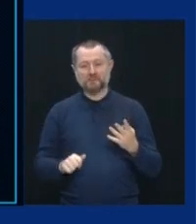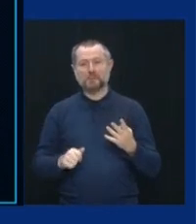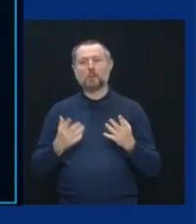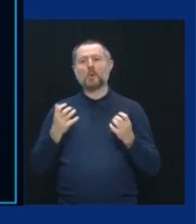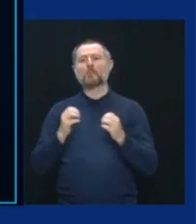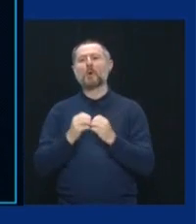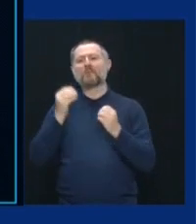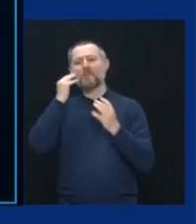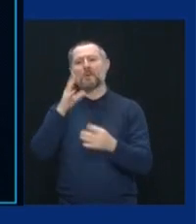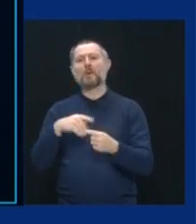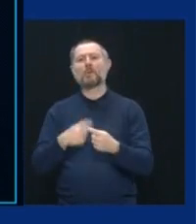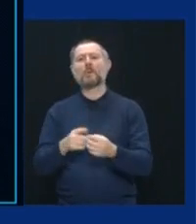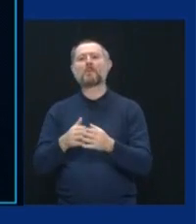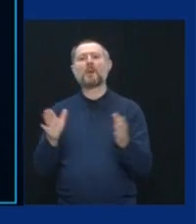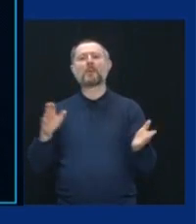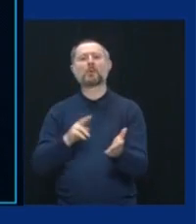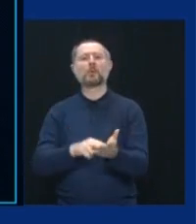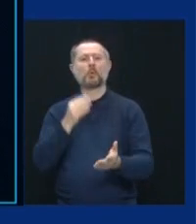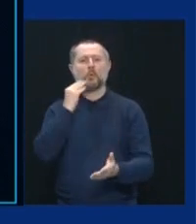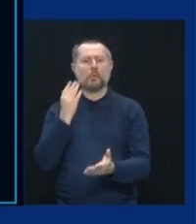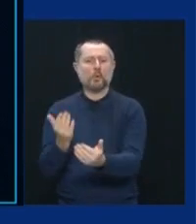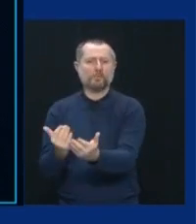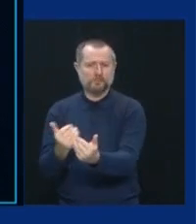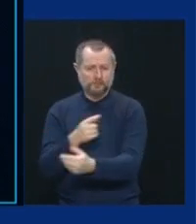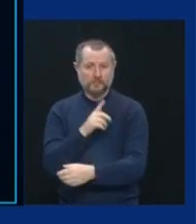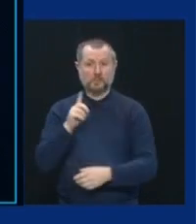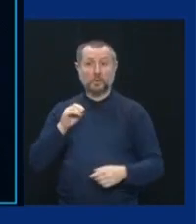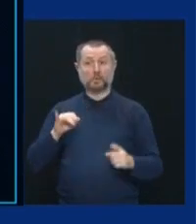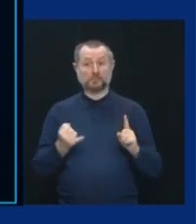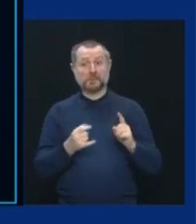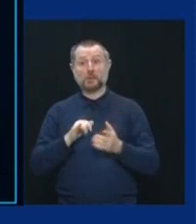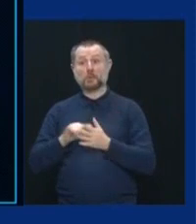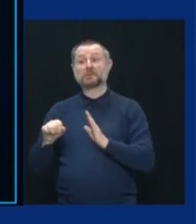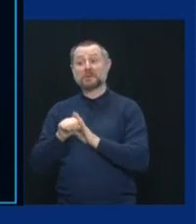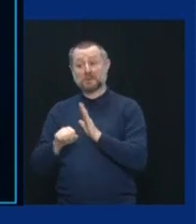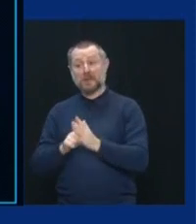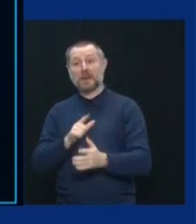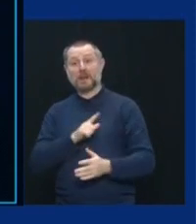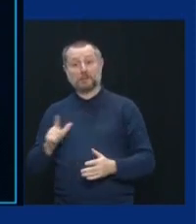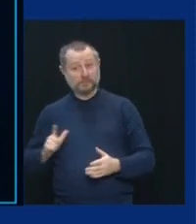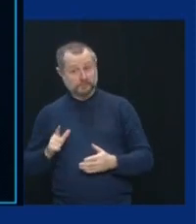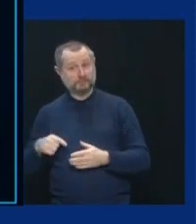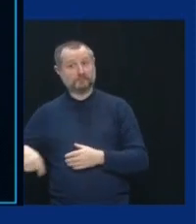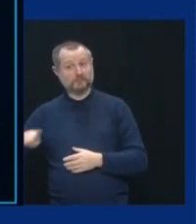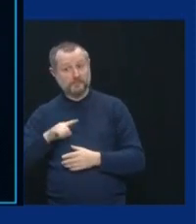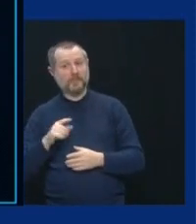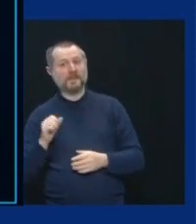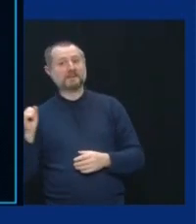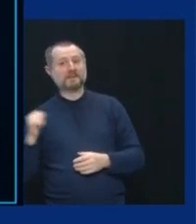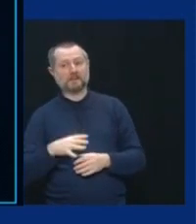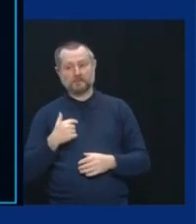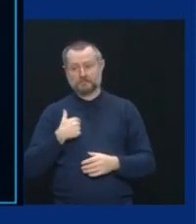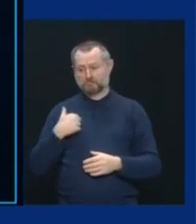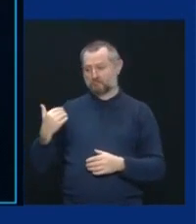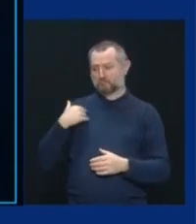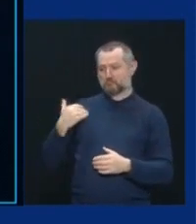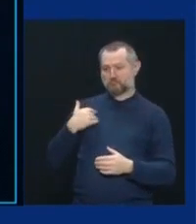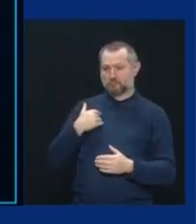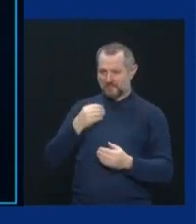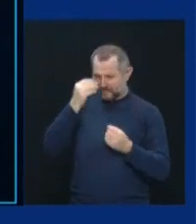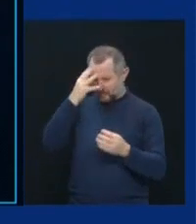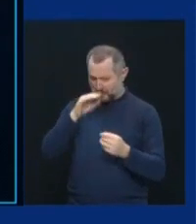homes. New York State Legislature also sent a letter asking for information on nursing